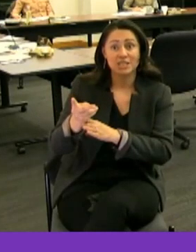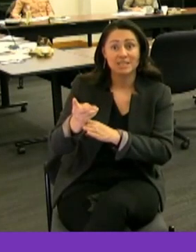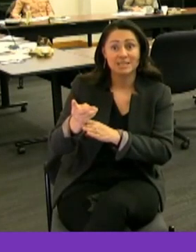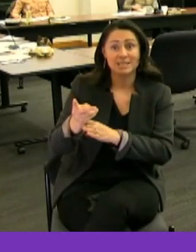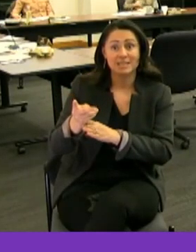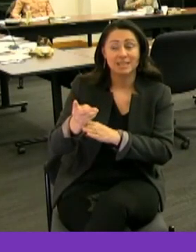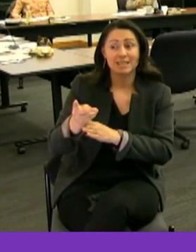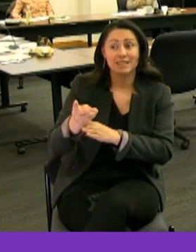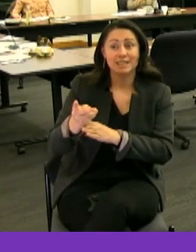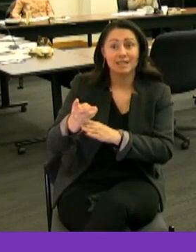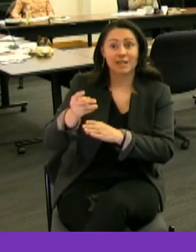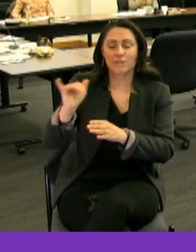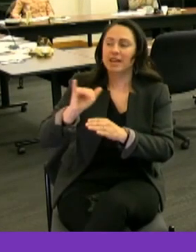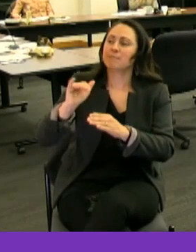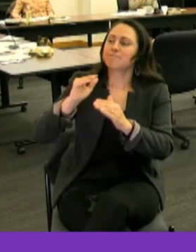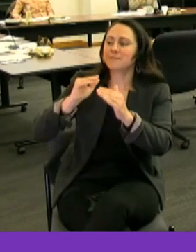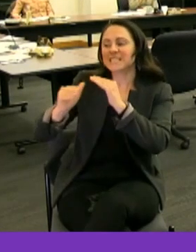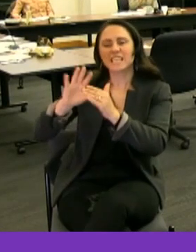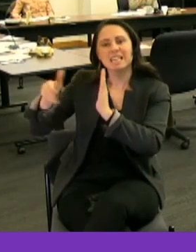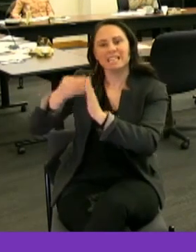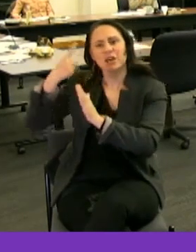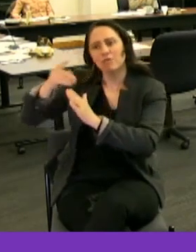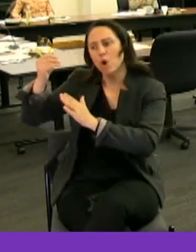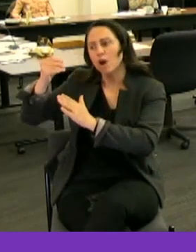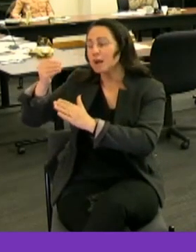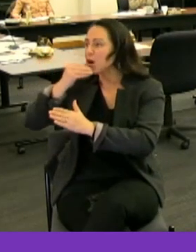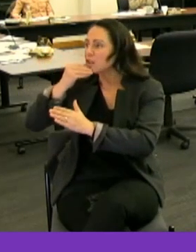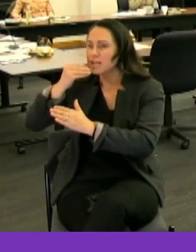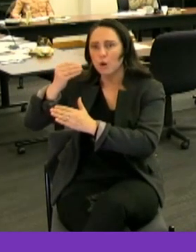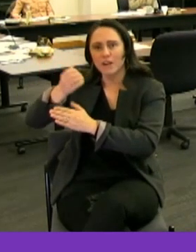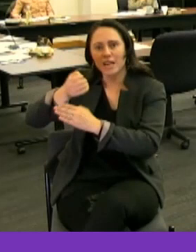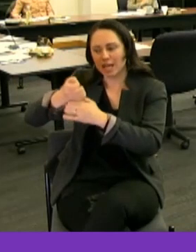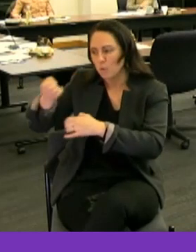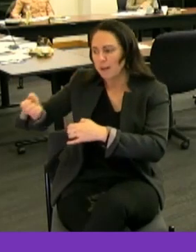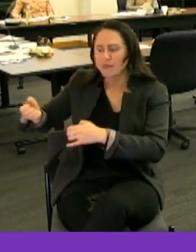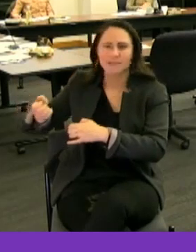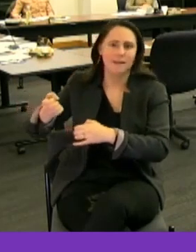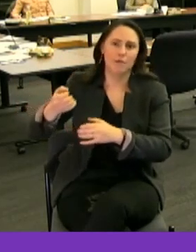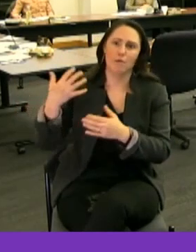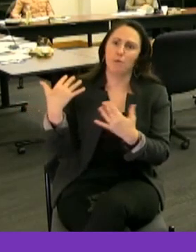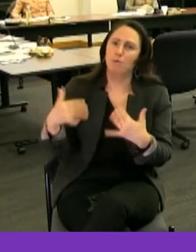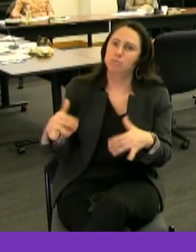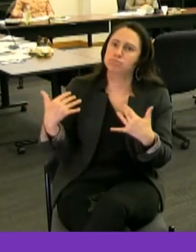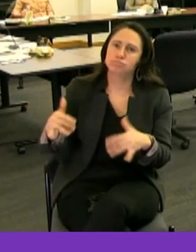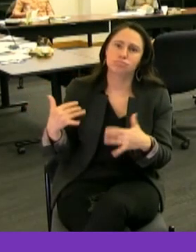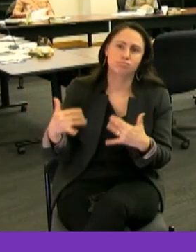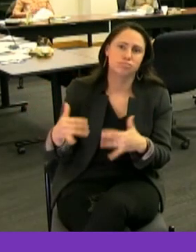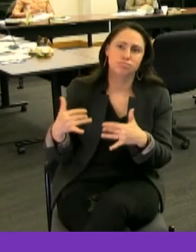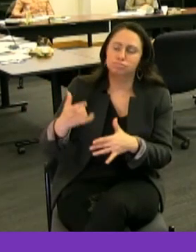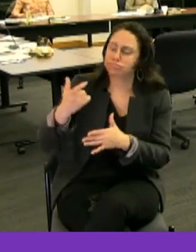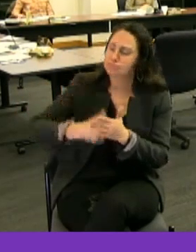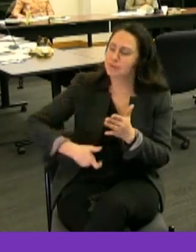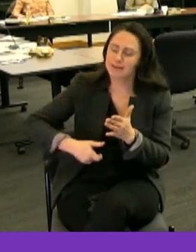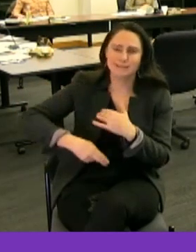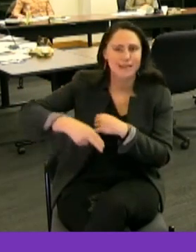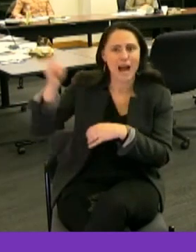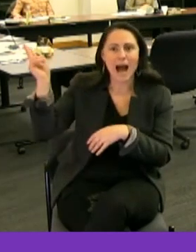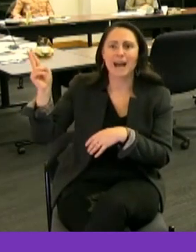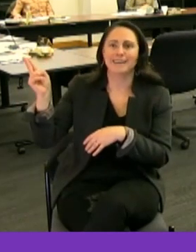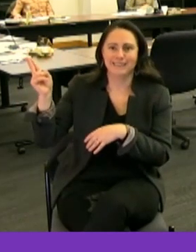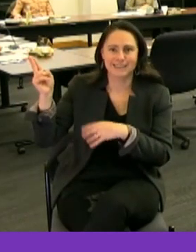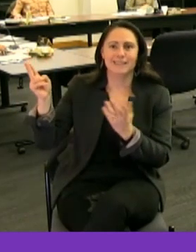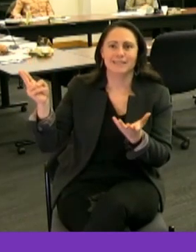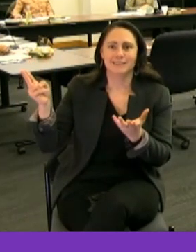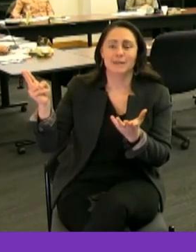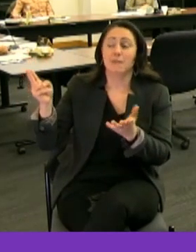our city center campus for culinary, it's the equipment is where those costs are, actually come